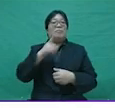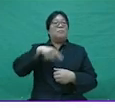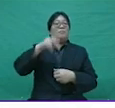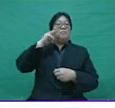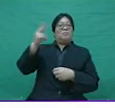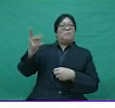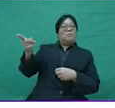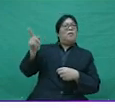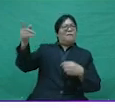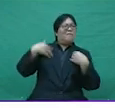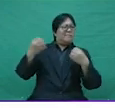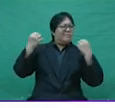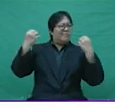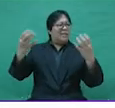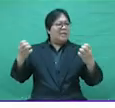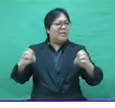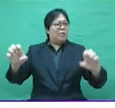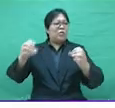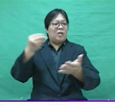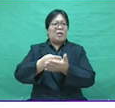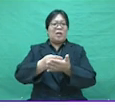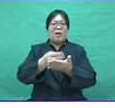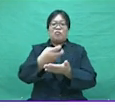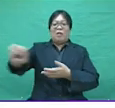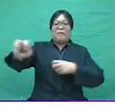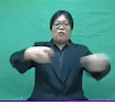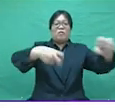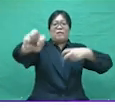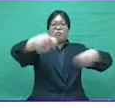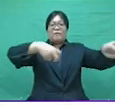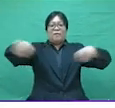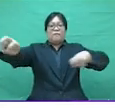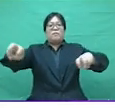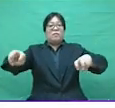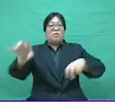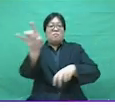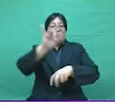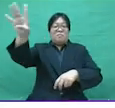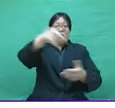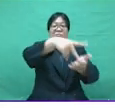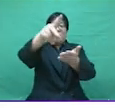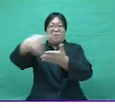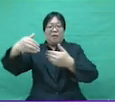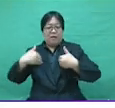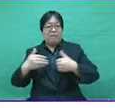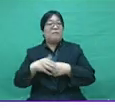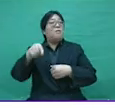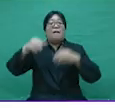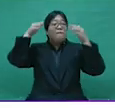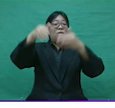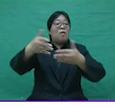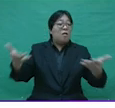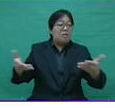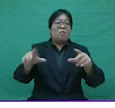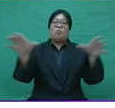you could really see that they had a lot of emergency cash transfers and one-off payments. And these were